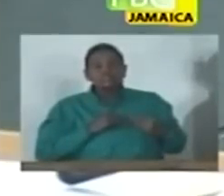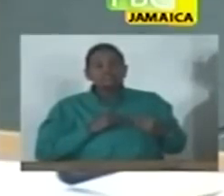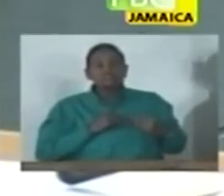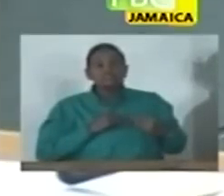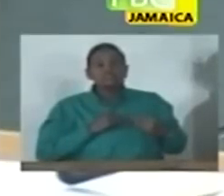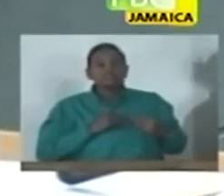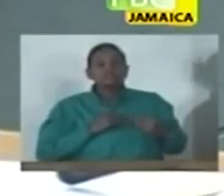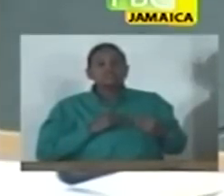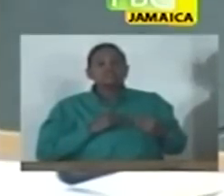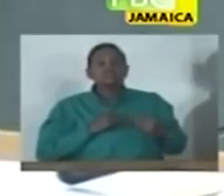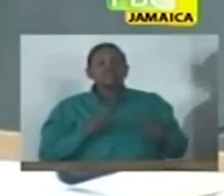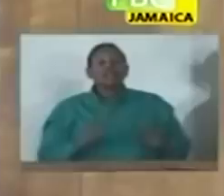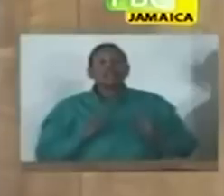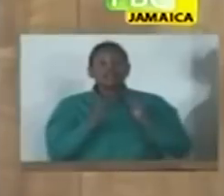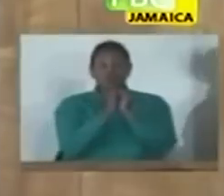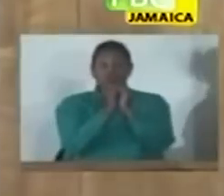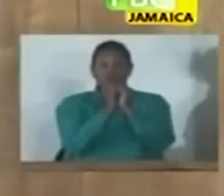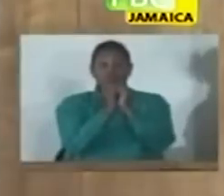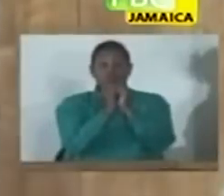cohabitation